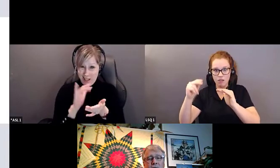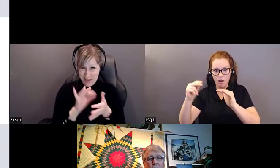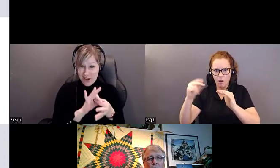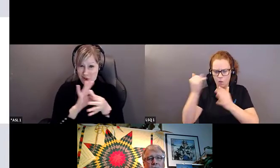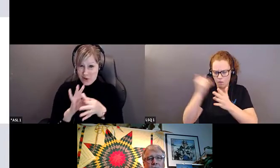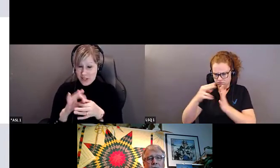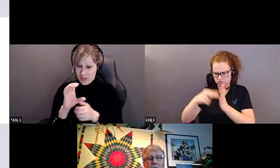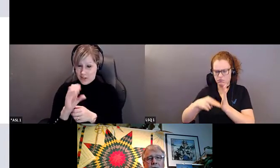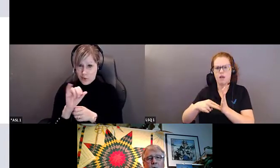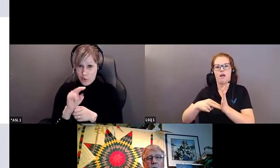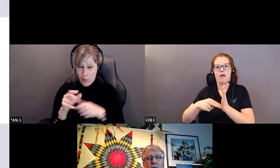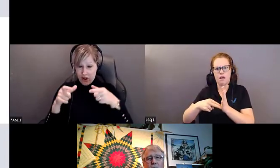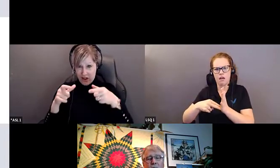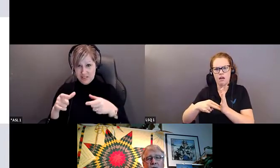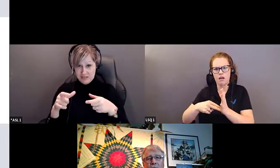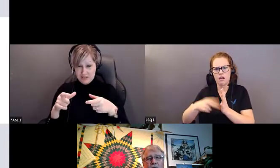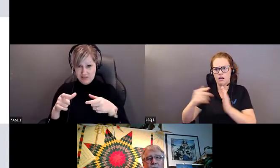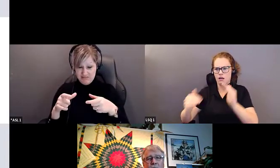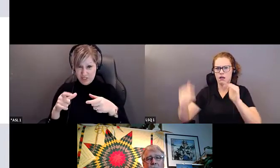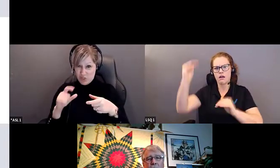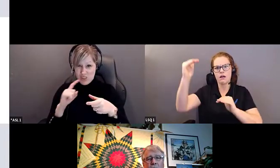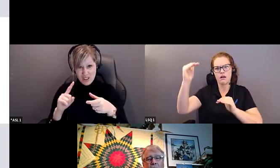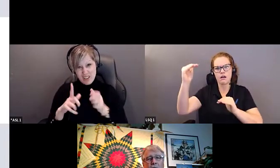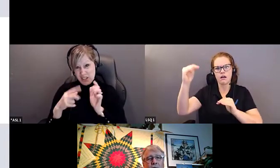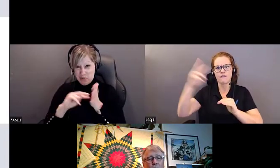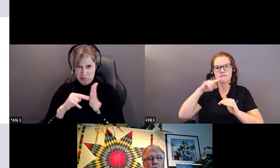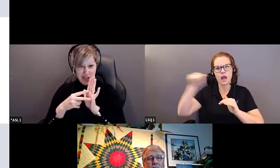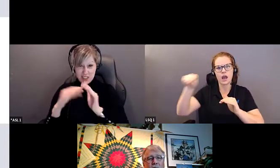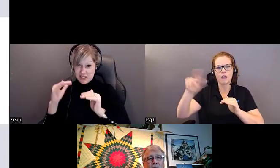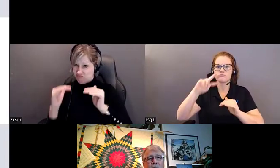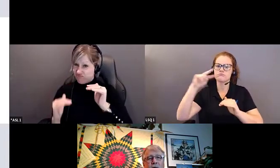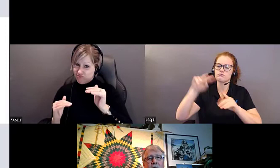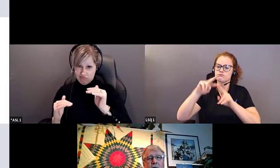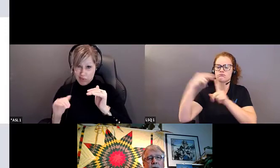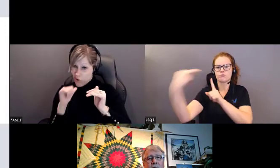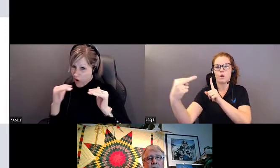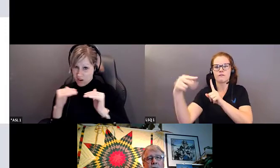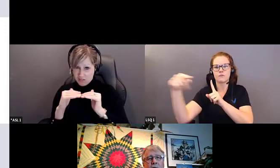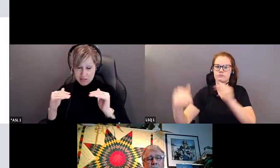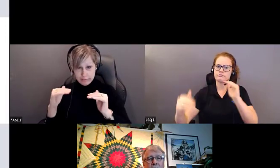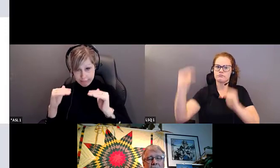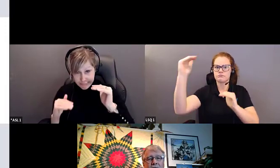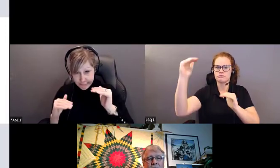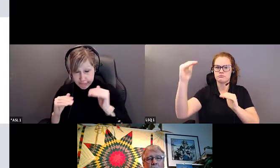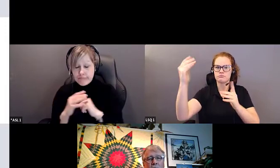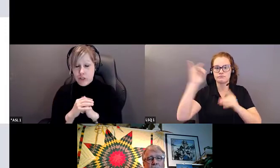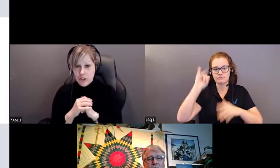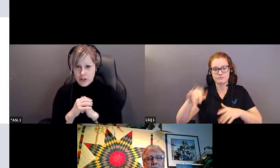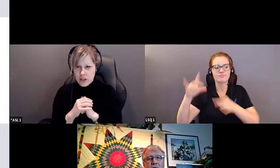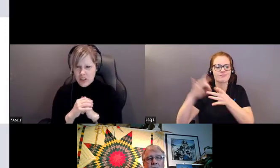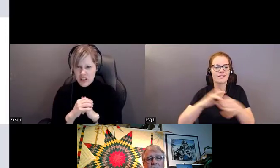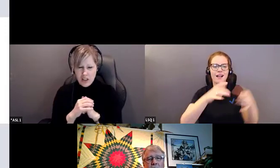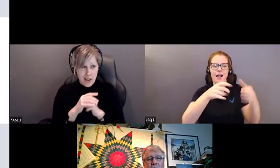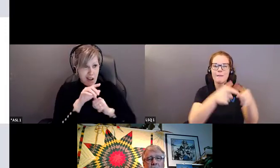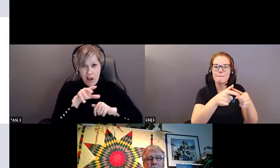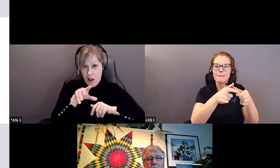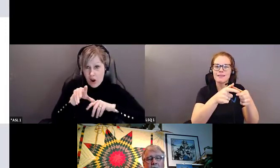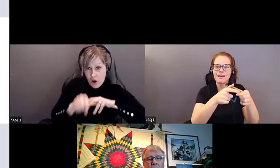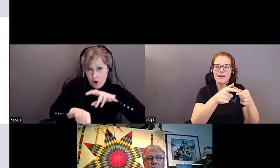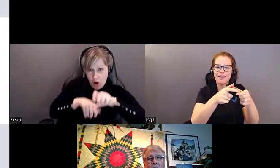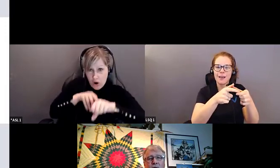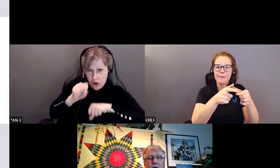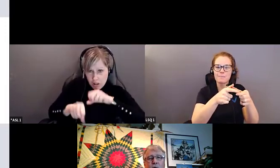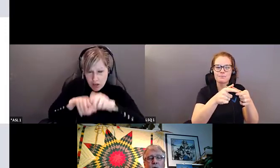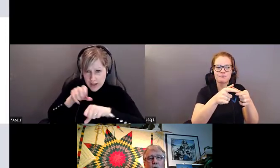the inequality that the coin represents, and the form and the impacts of colonization